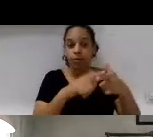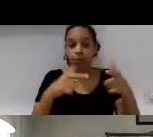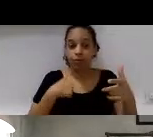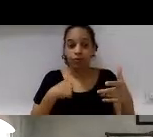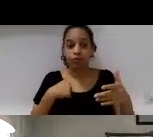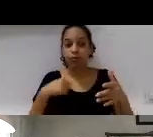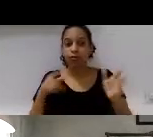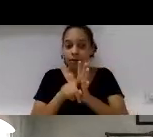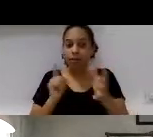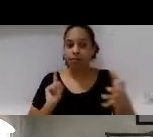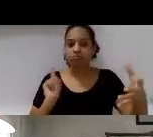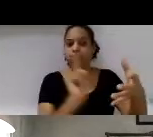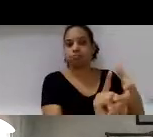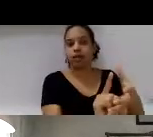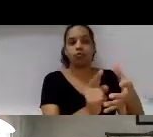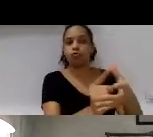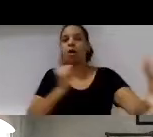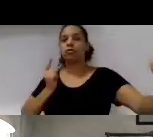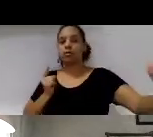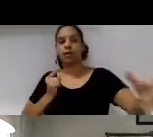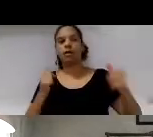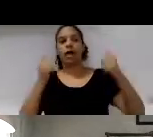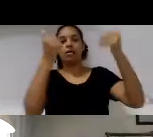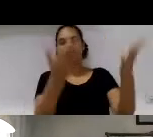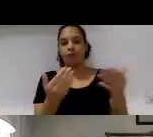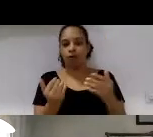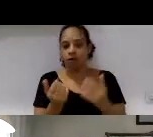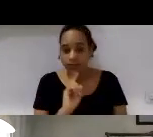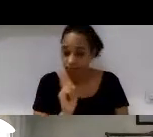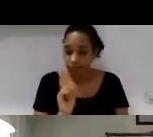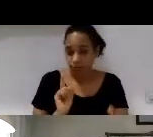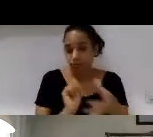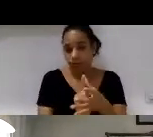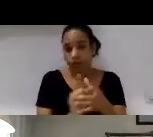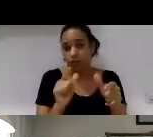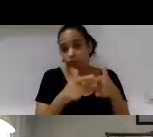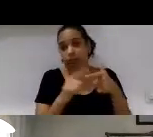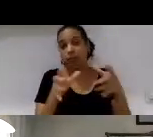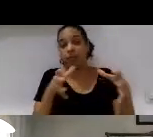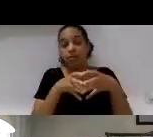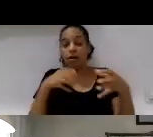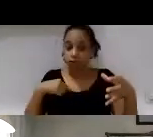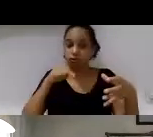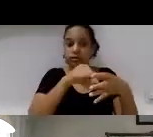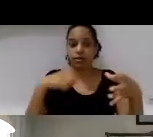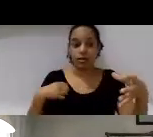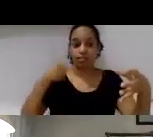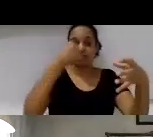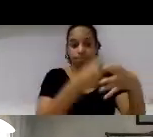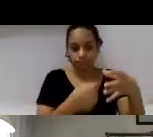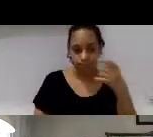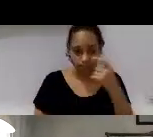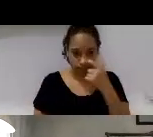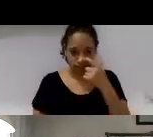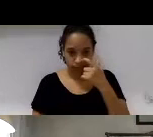so complex. It has a million different sides to it. That's exactly why grasping a complex process is a problem in the first